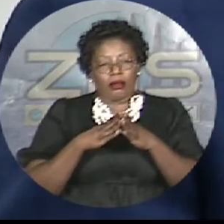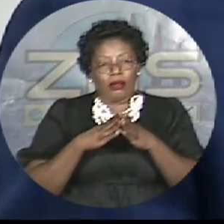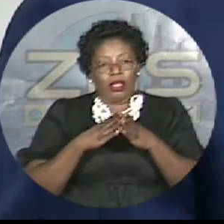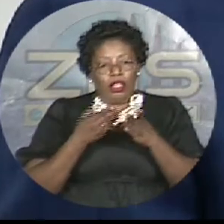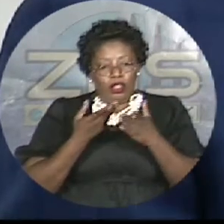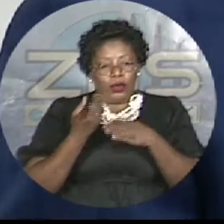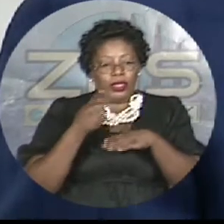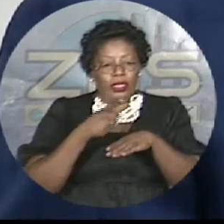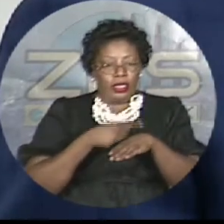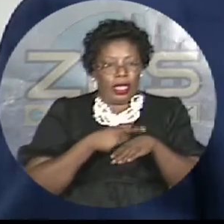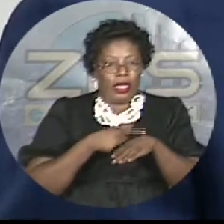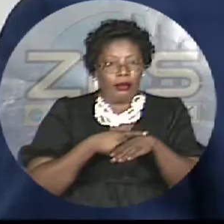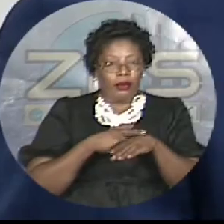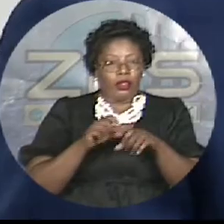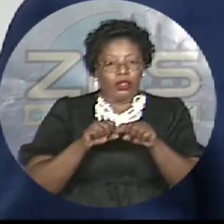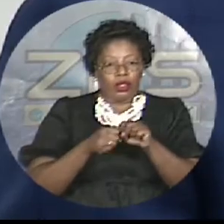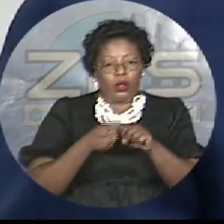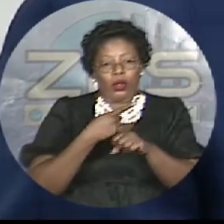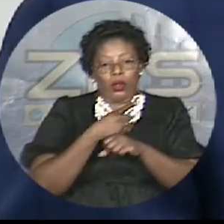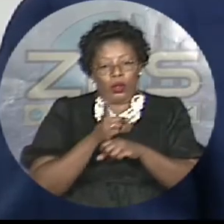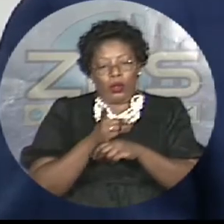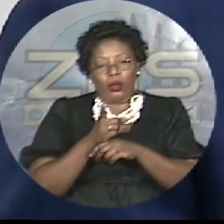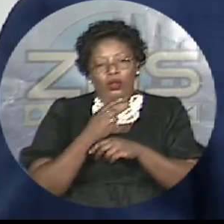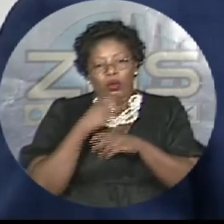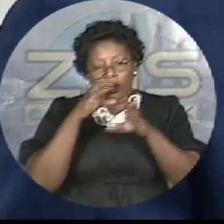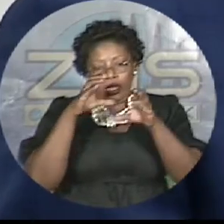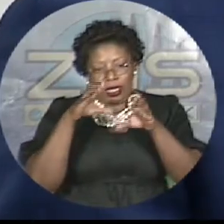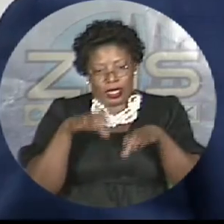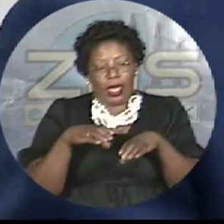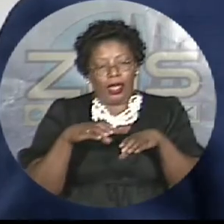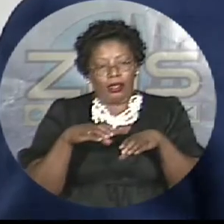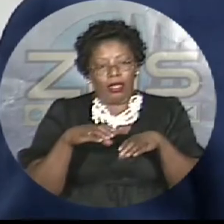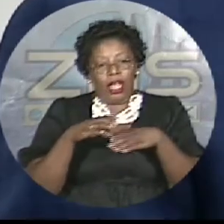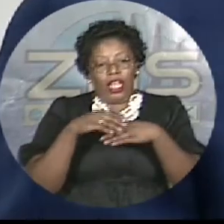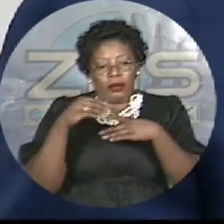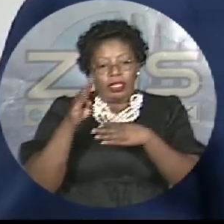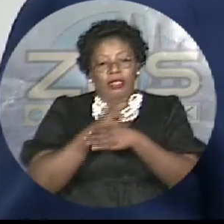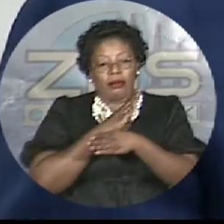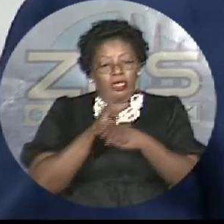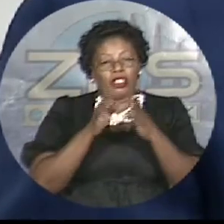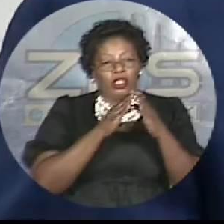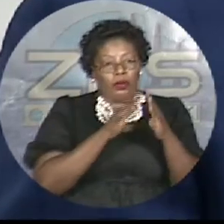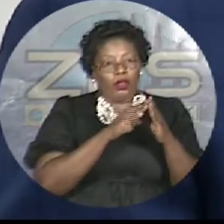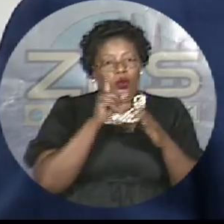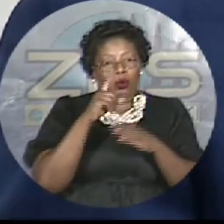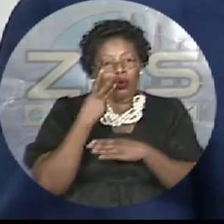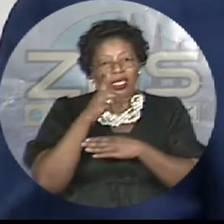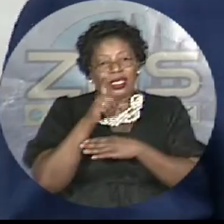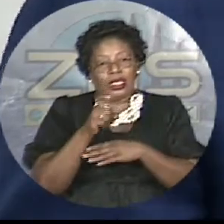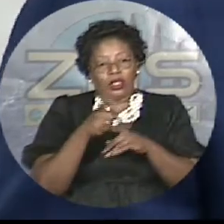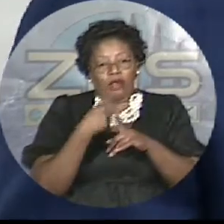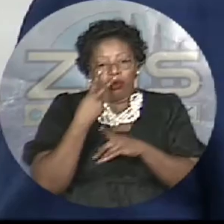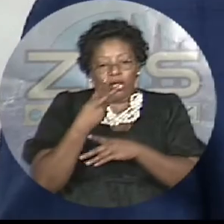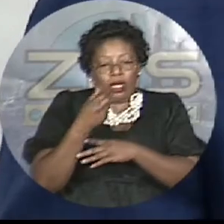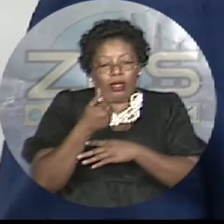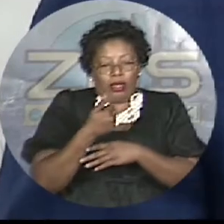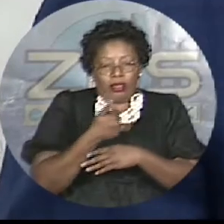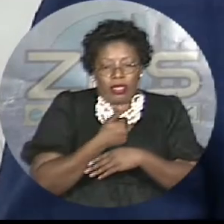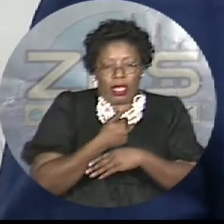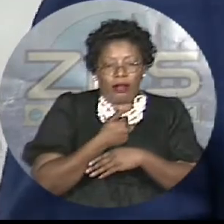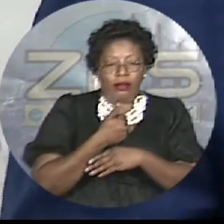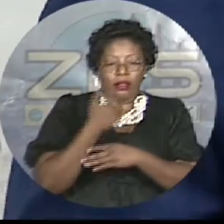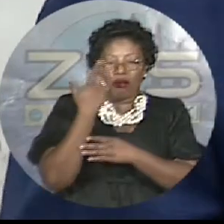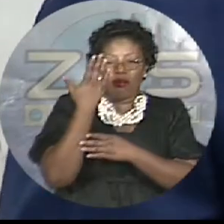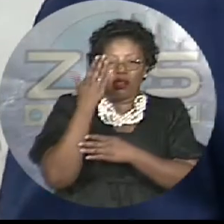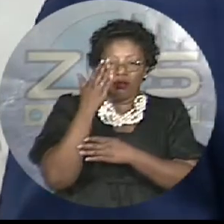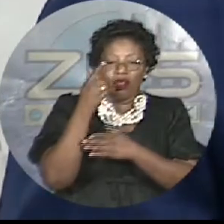during that hurricane. And so those that can afford it, specifically in the business community, I think we need to kind of, look at ourselves in the mirror and say,